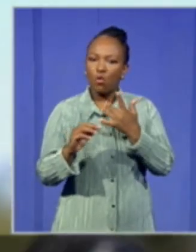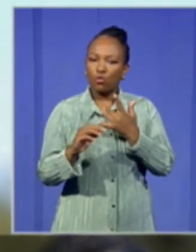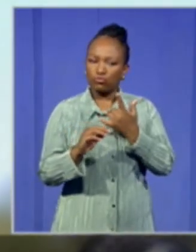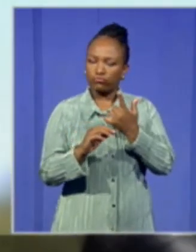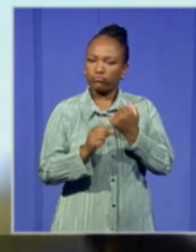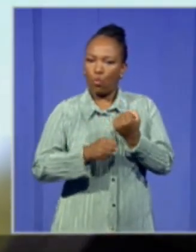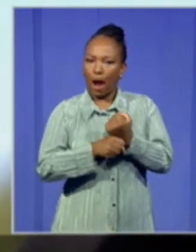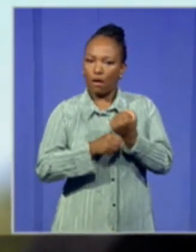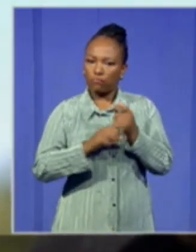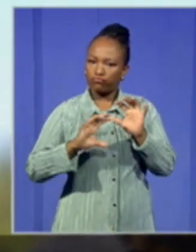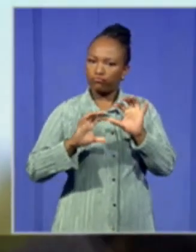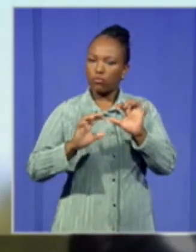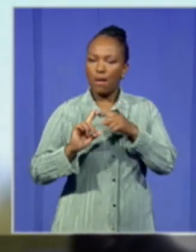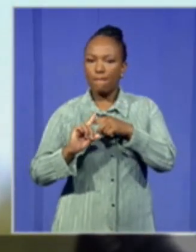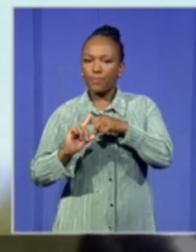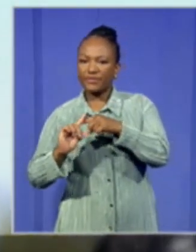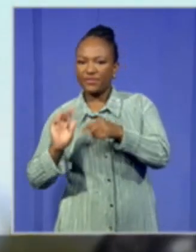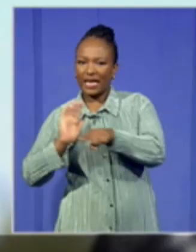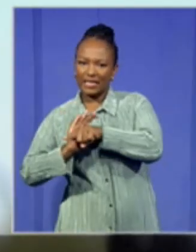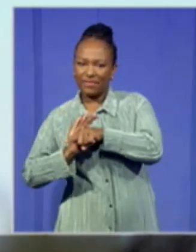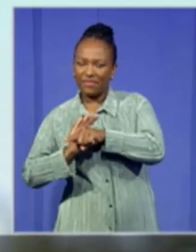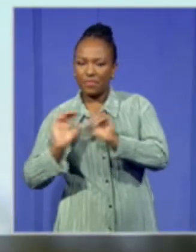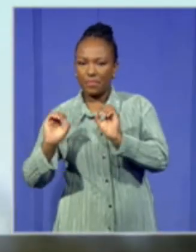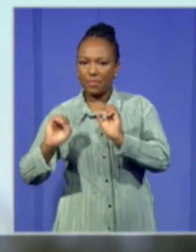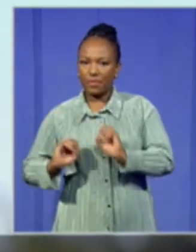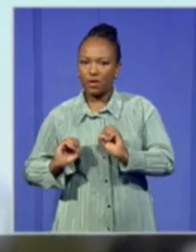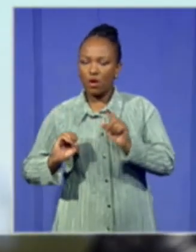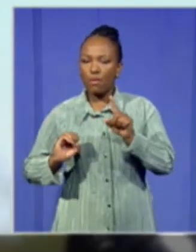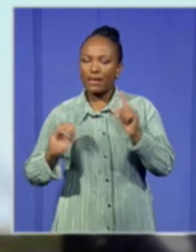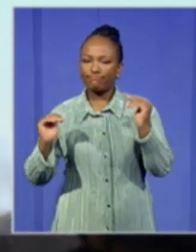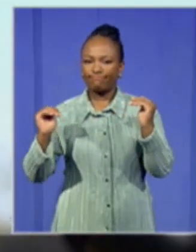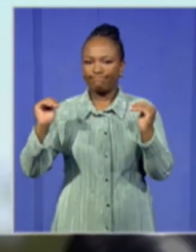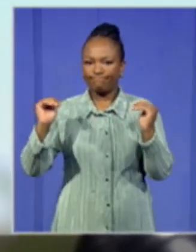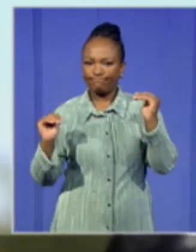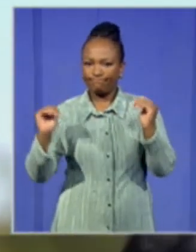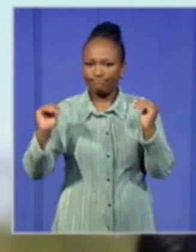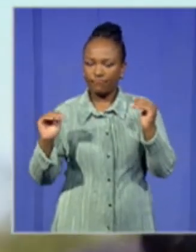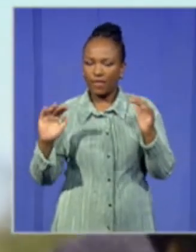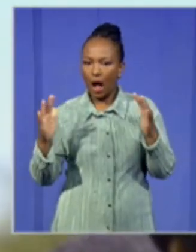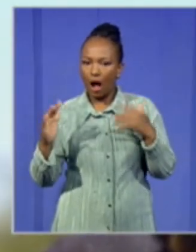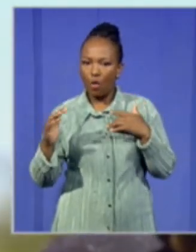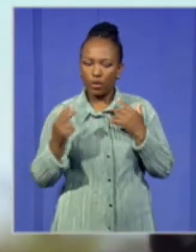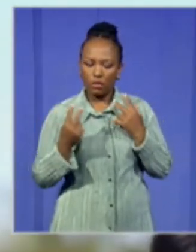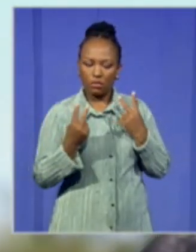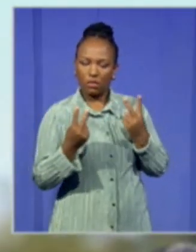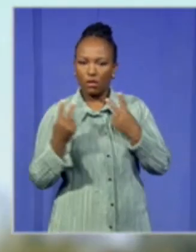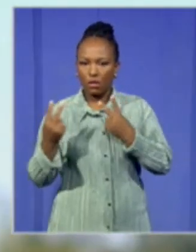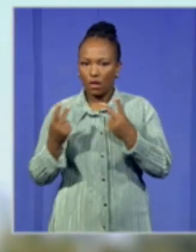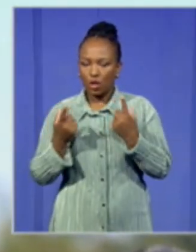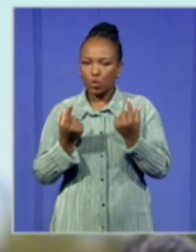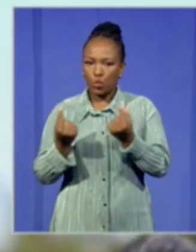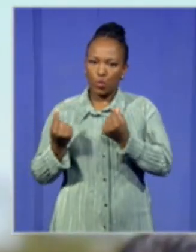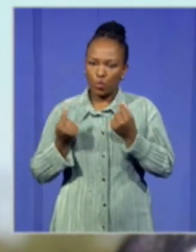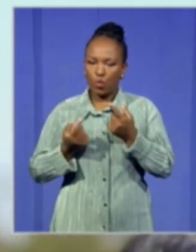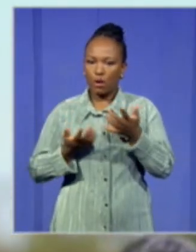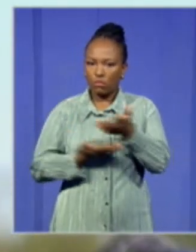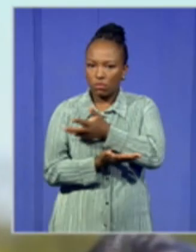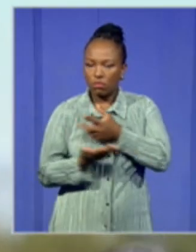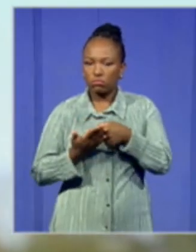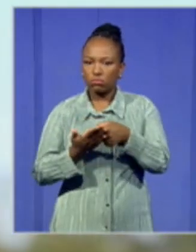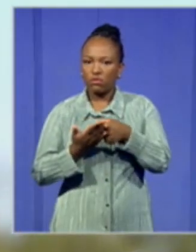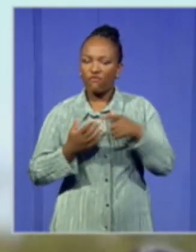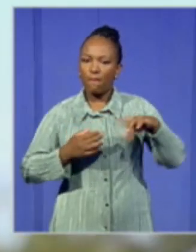have produced either a positive or negative trend. So we've got to be very balanced in terms of how we look at this particular discussion that we're having about